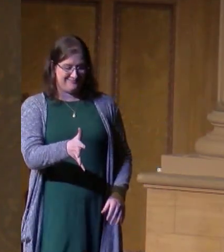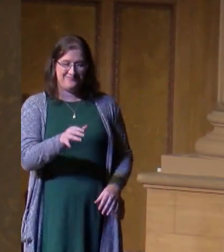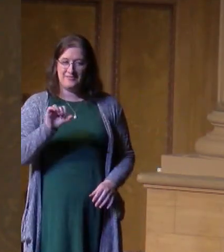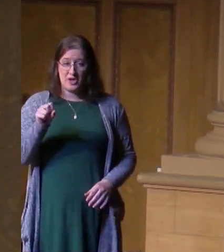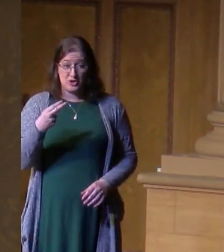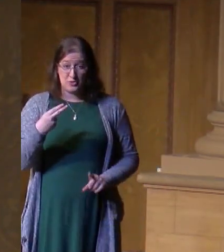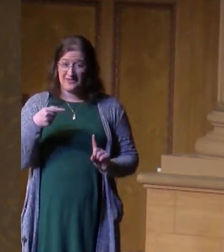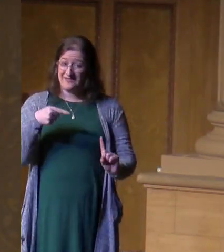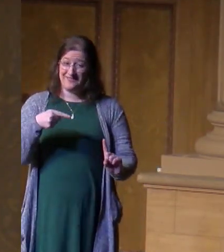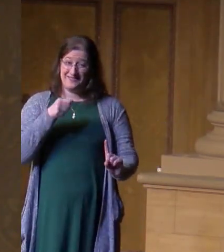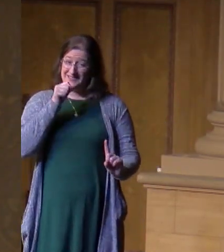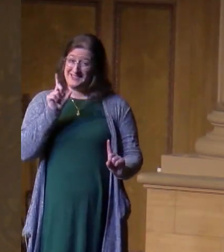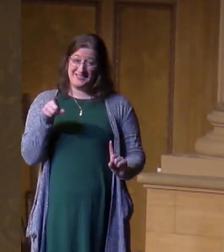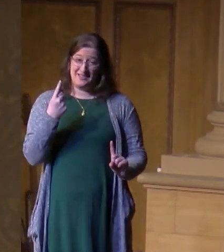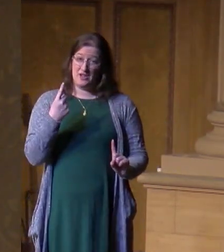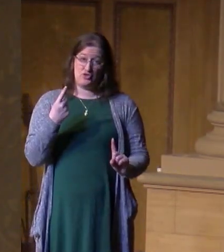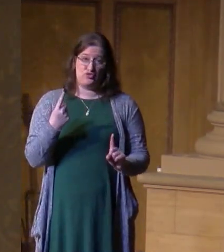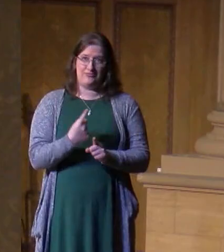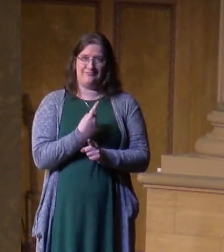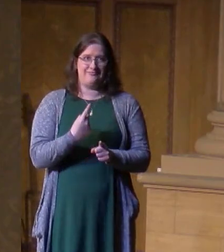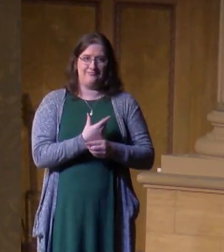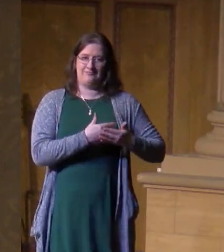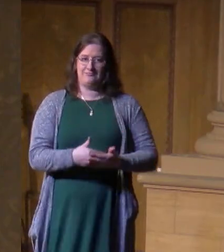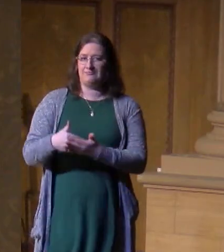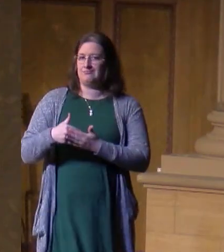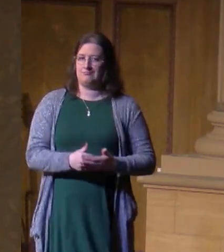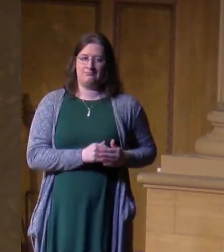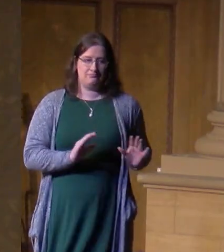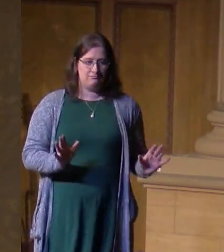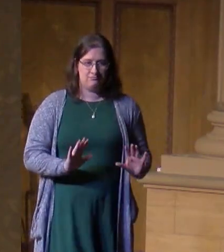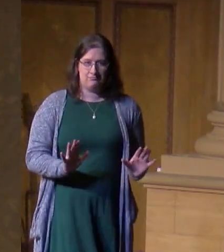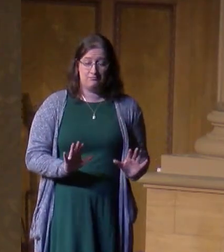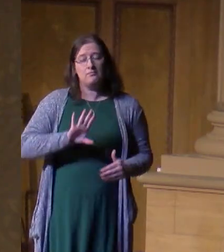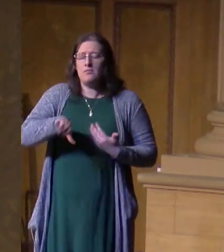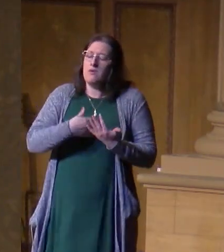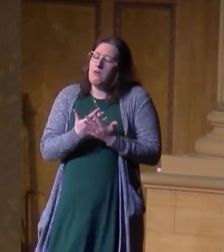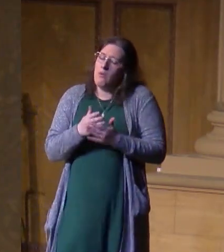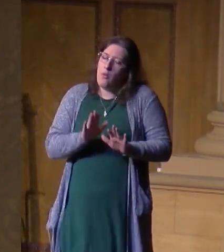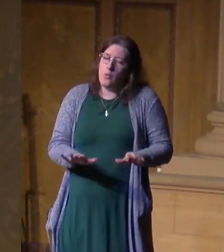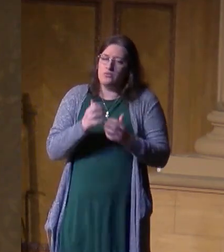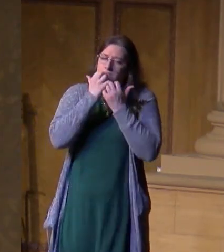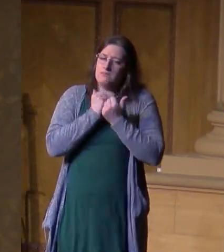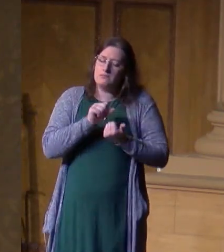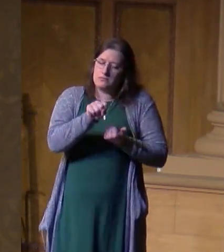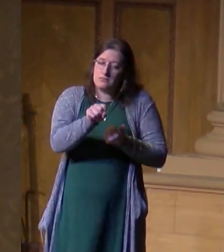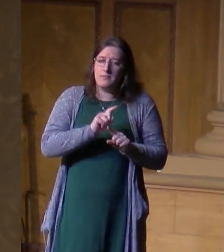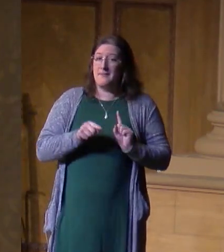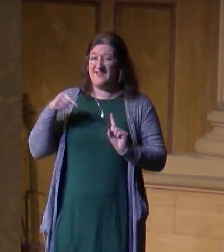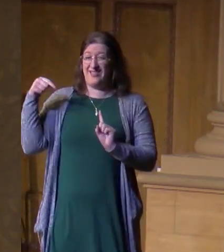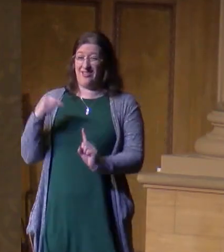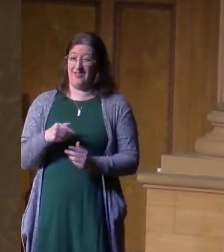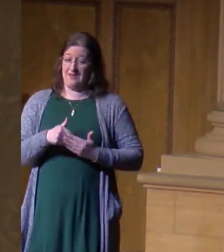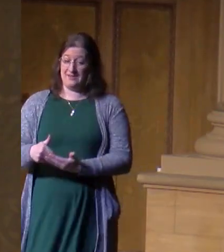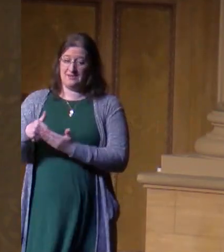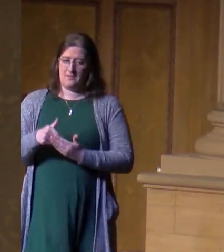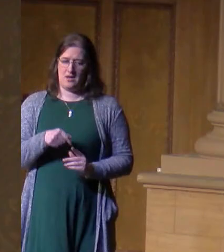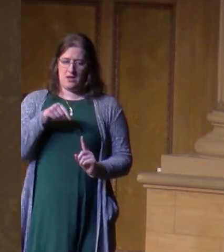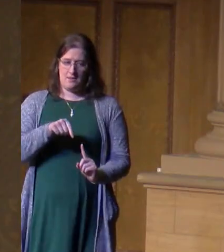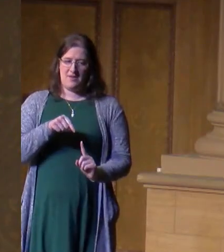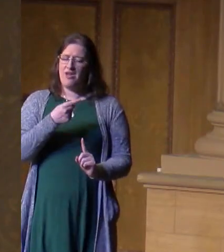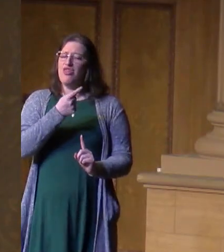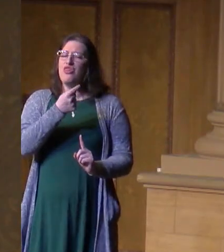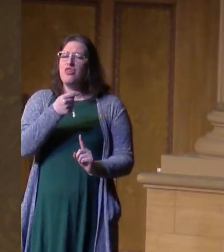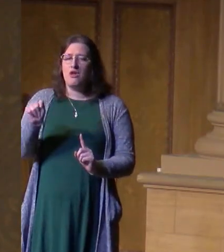this is not just any infant. Like as precious as all children are, this infant is the one who is